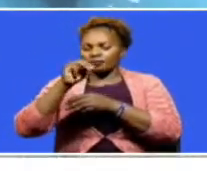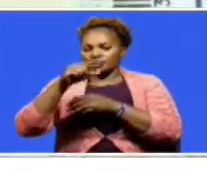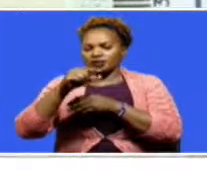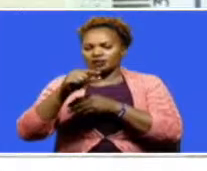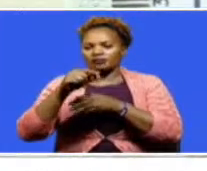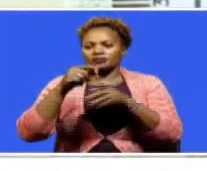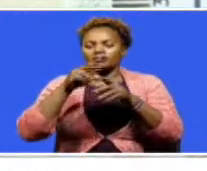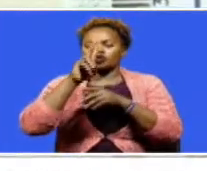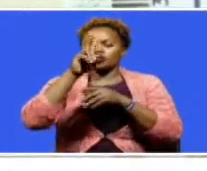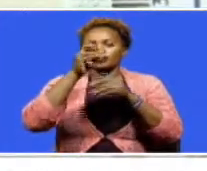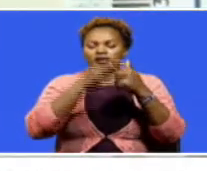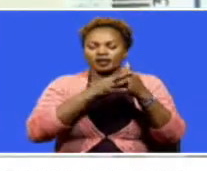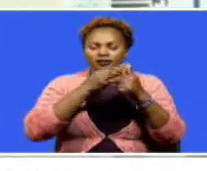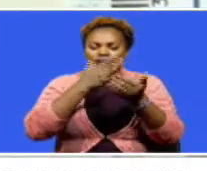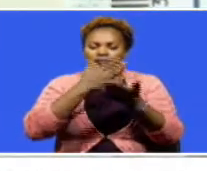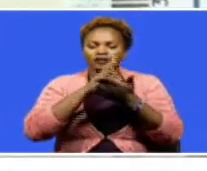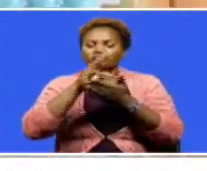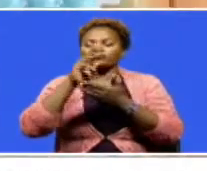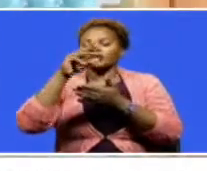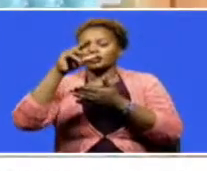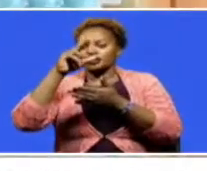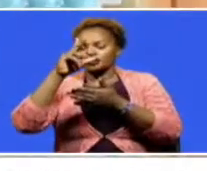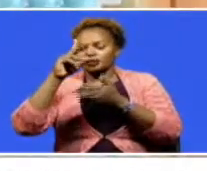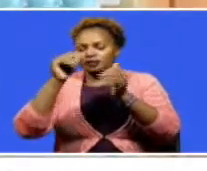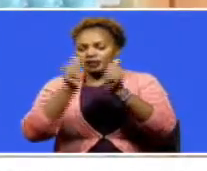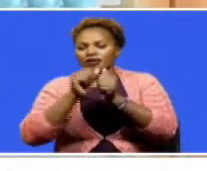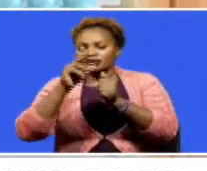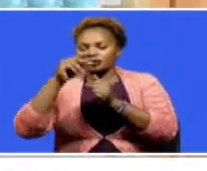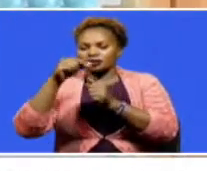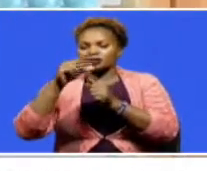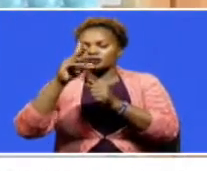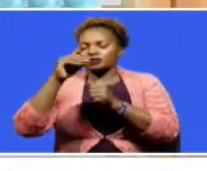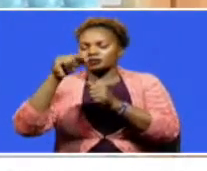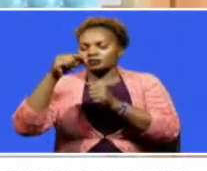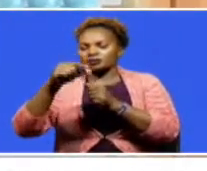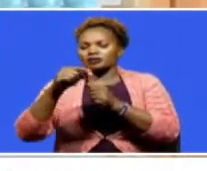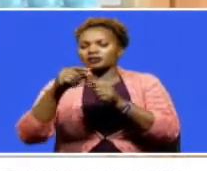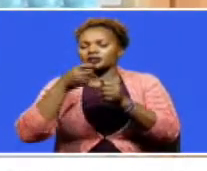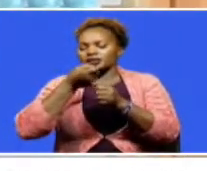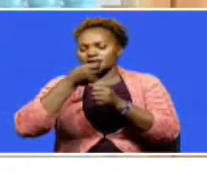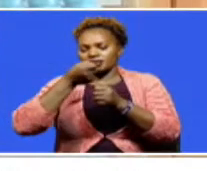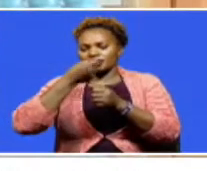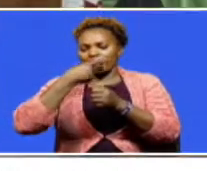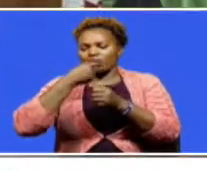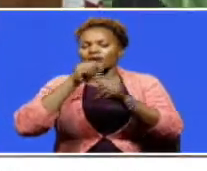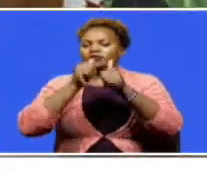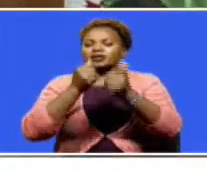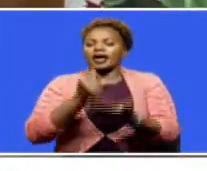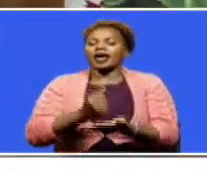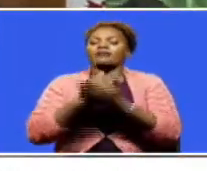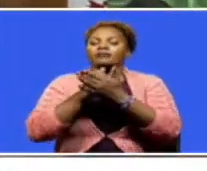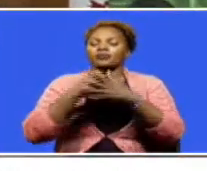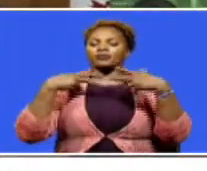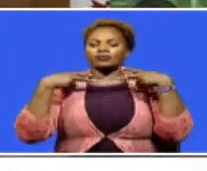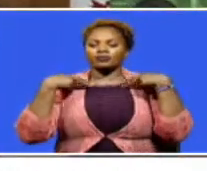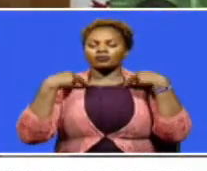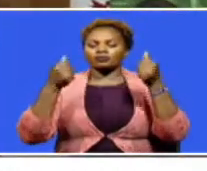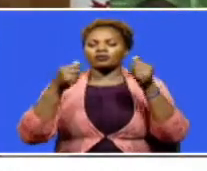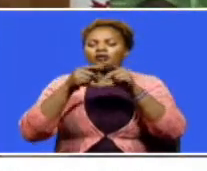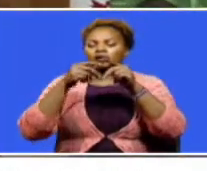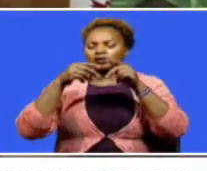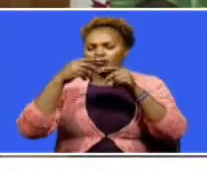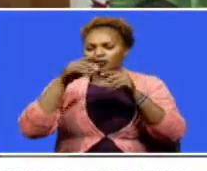and 28,000 packs of 10 milligram DTG drugs that will go a long way in facilitating treatment among this